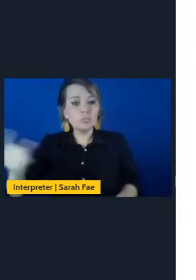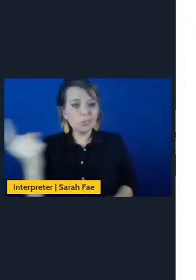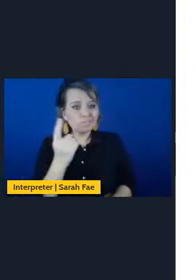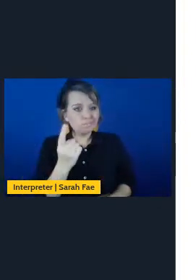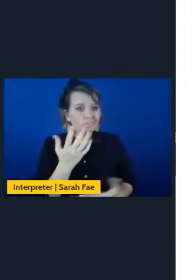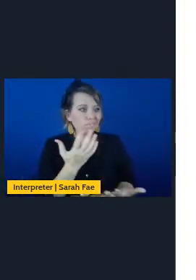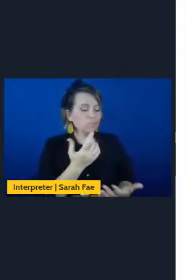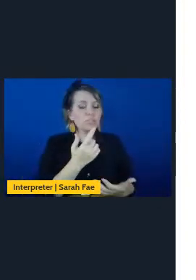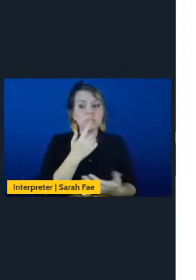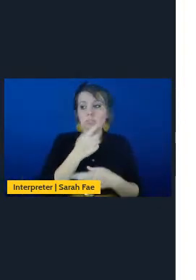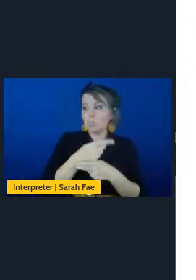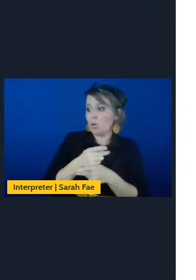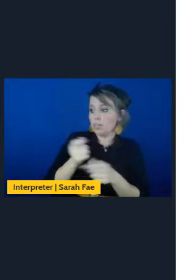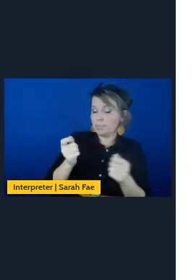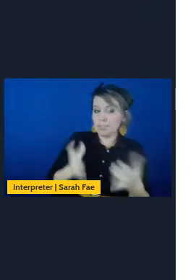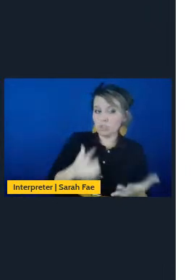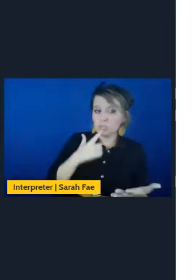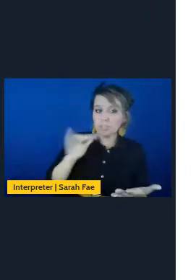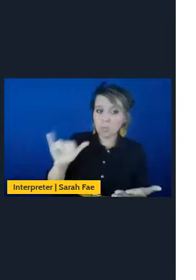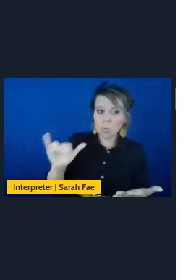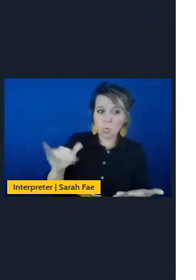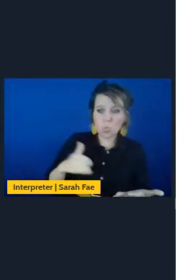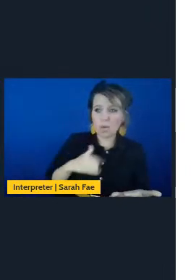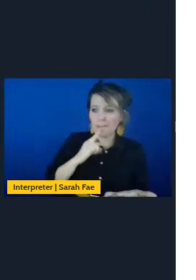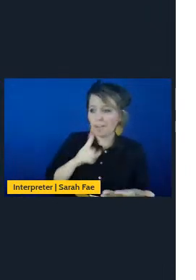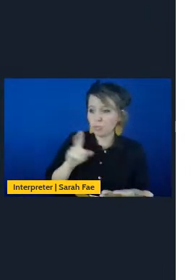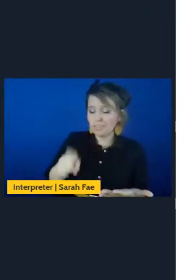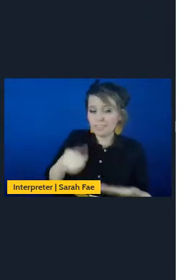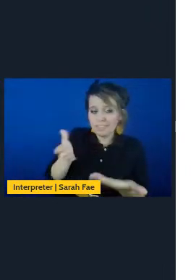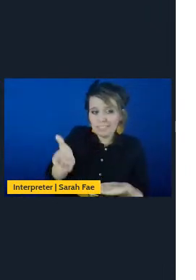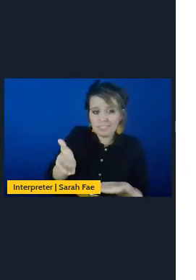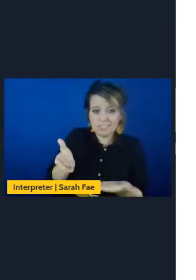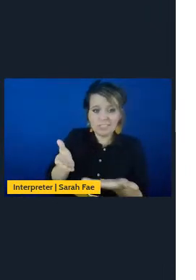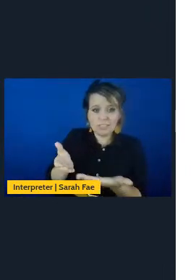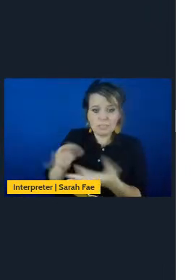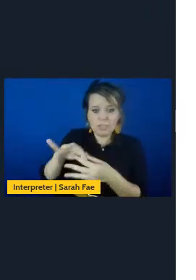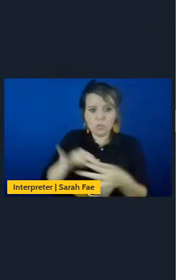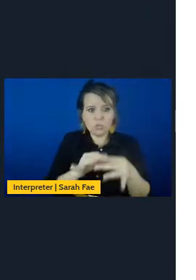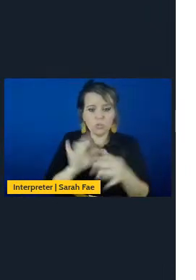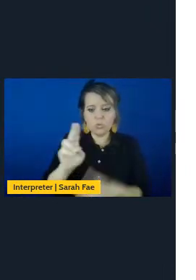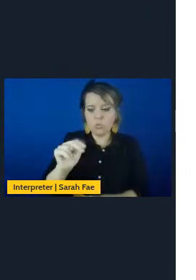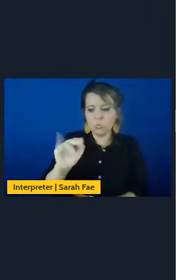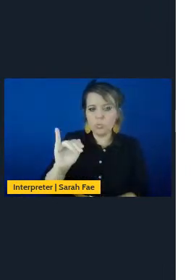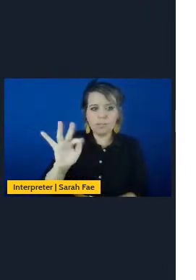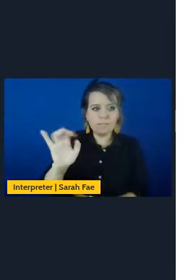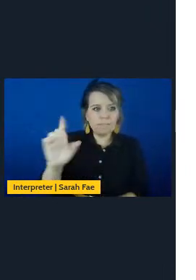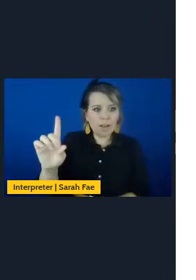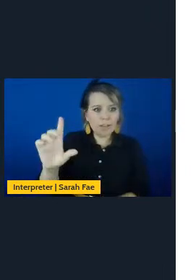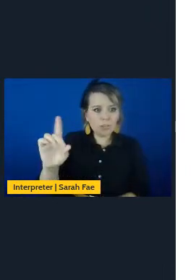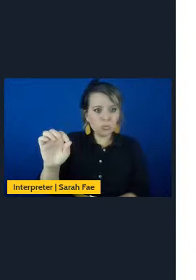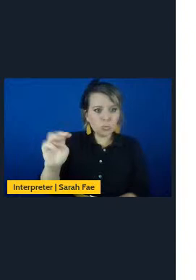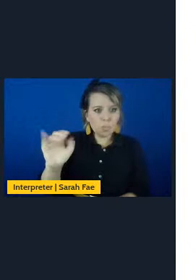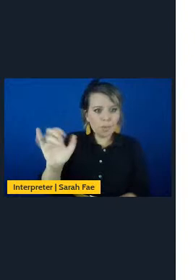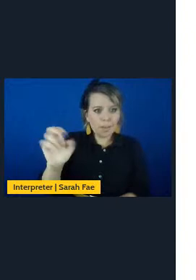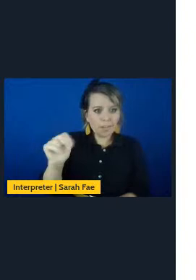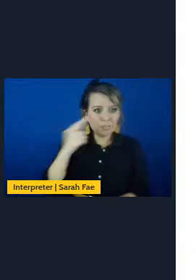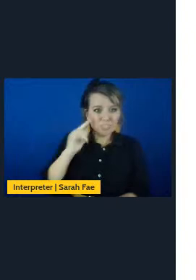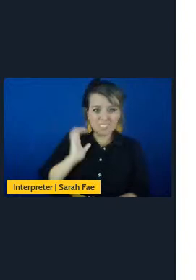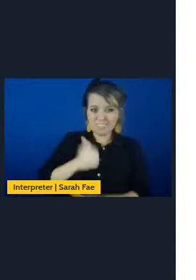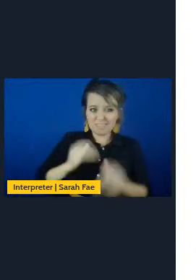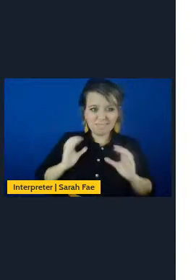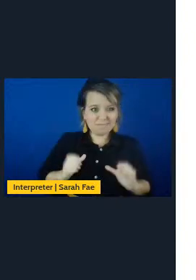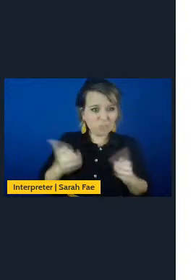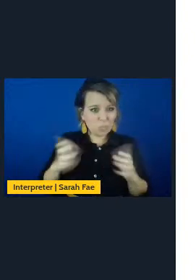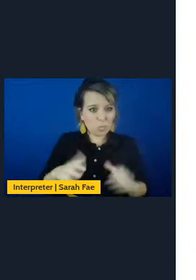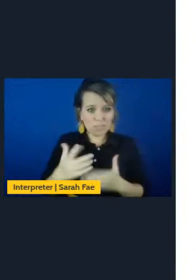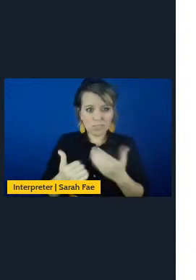says, oh, I actually needed this to be a unified domain because our customers don't want someone to